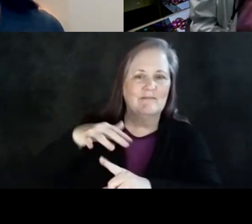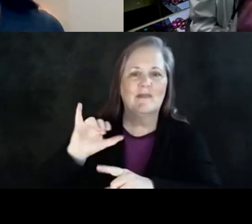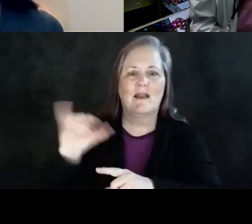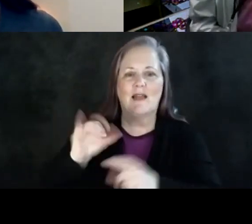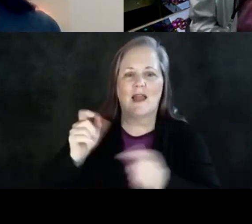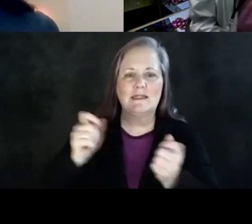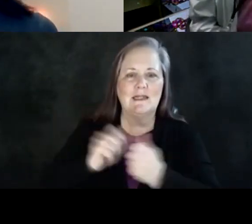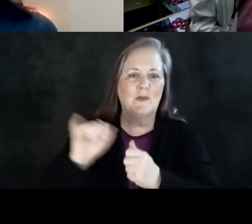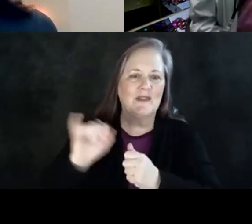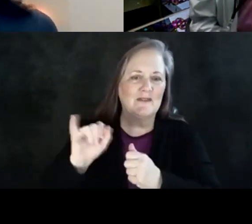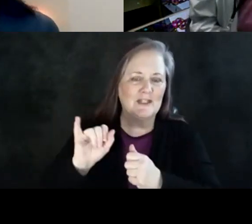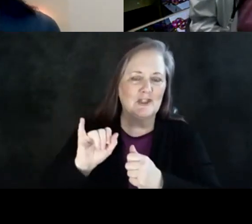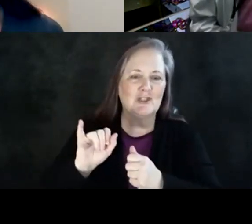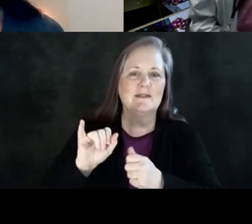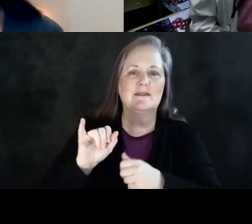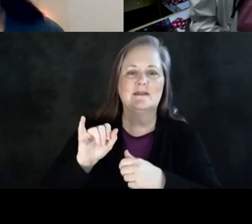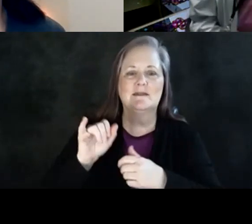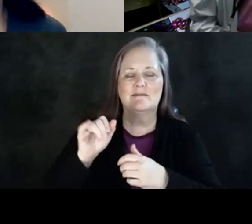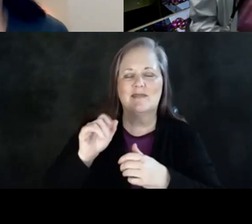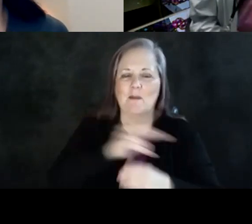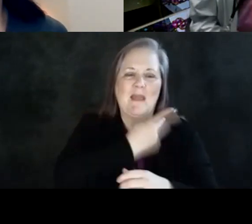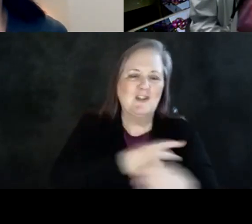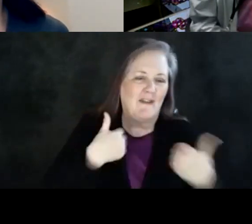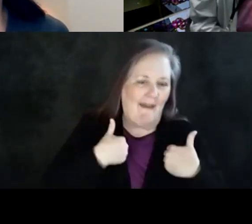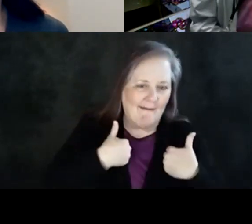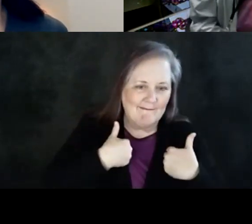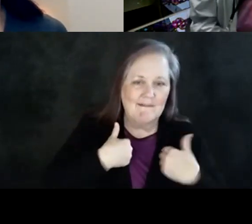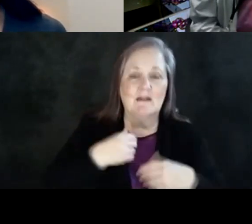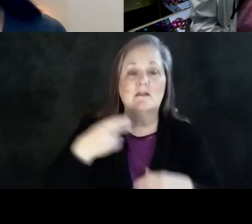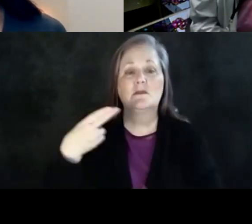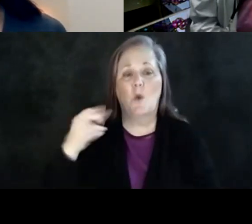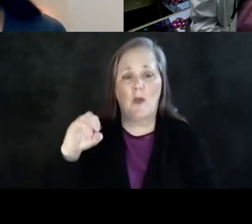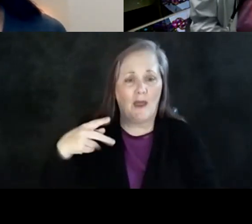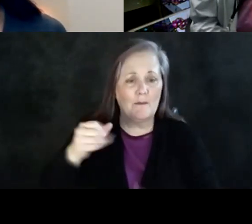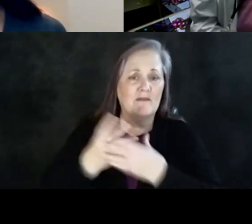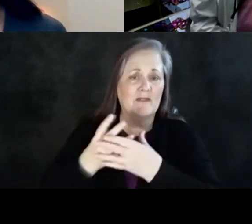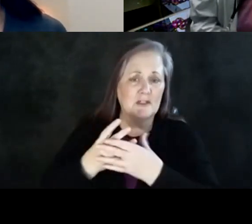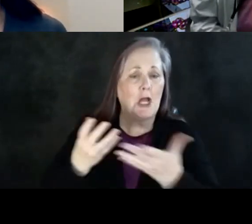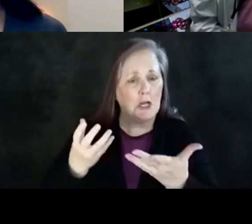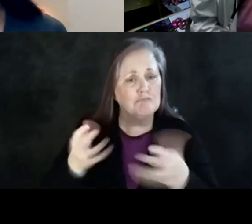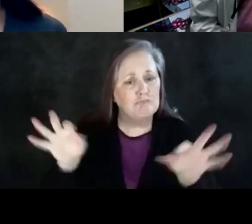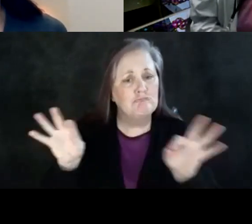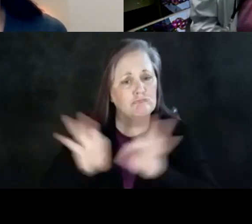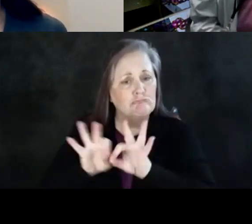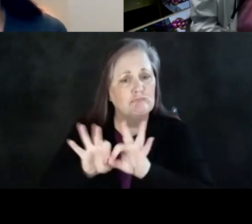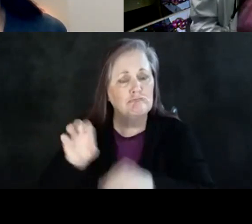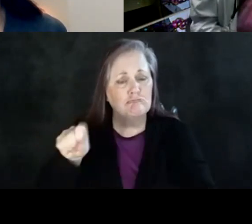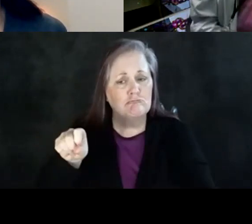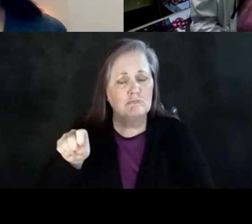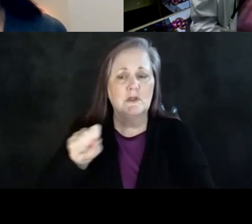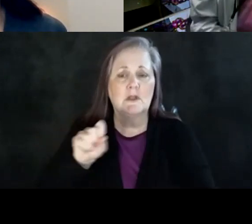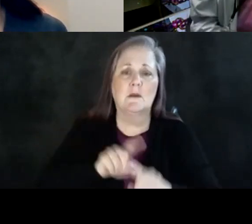with an infectious TB patient. So we do know that HEPA filters are of value,